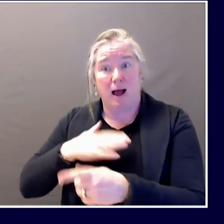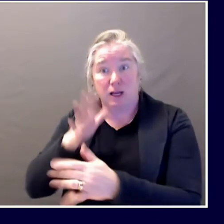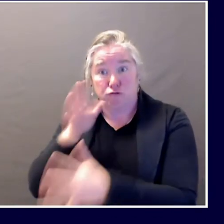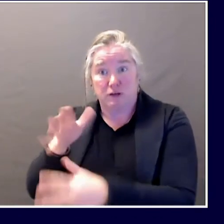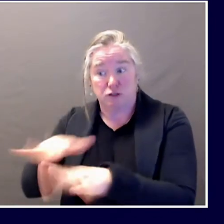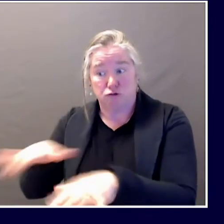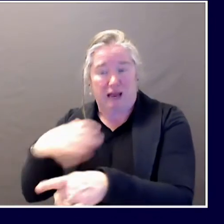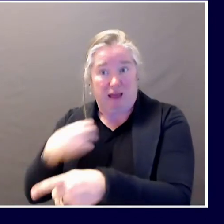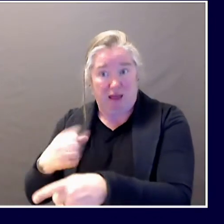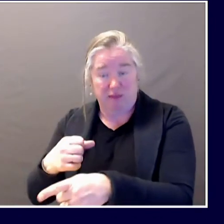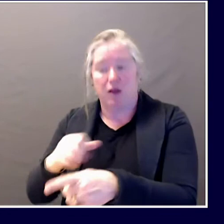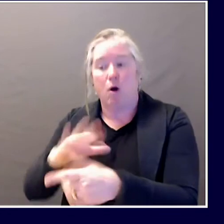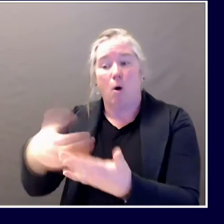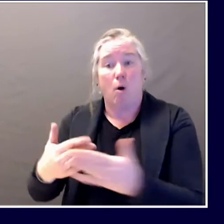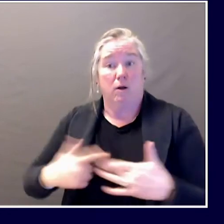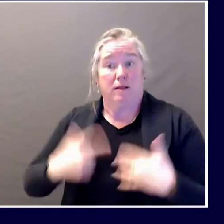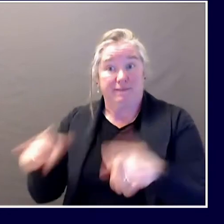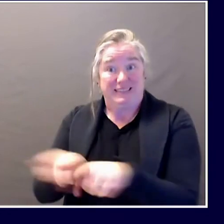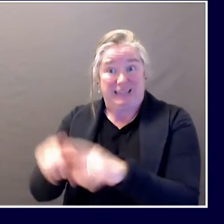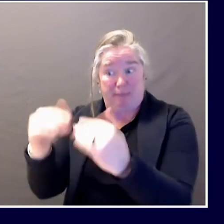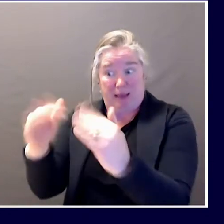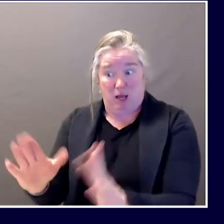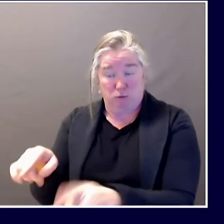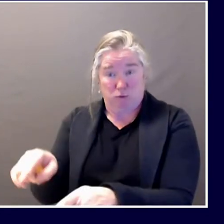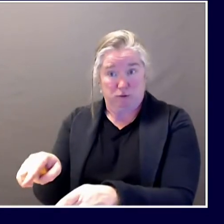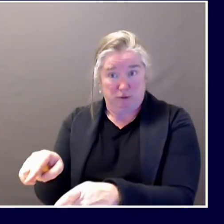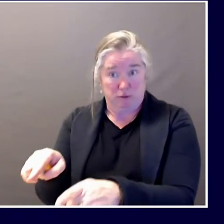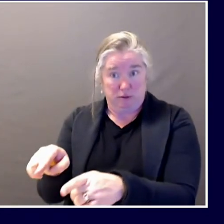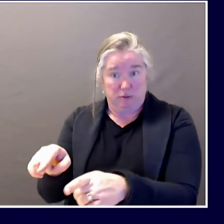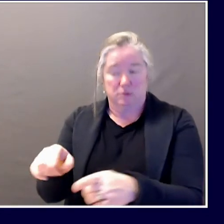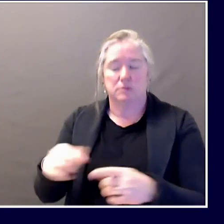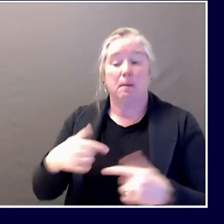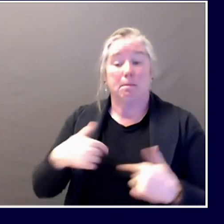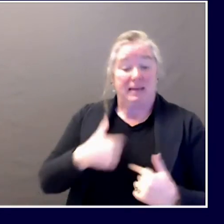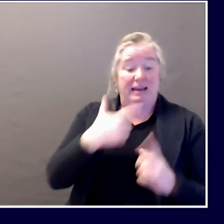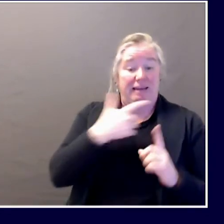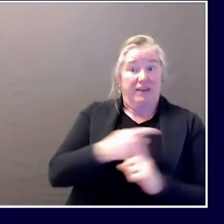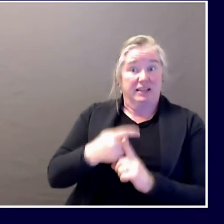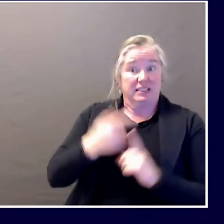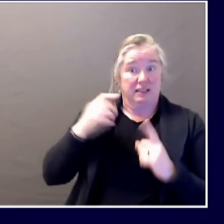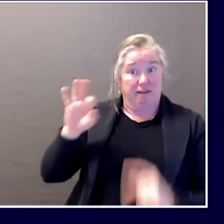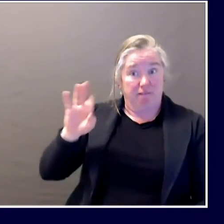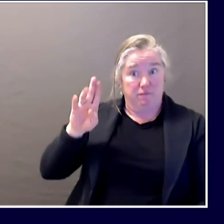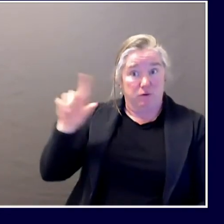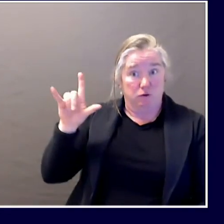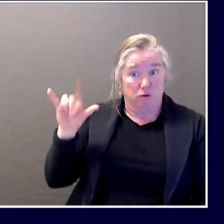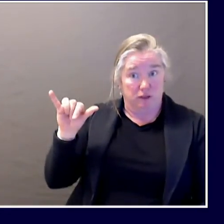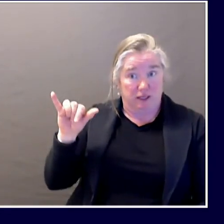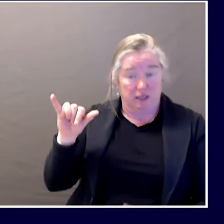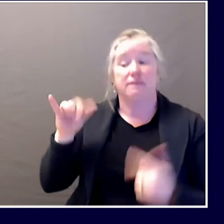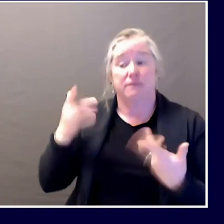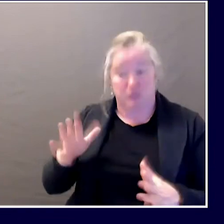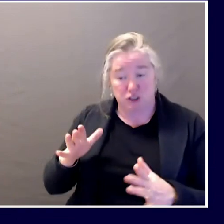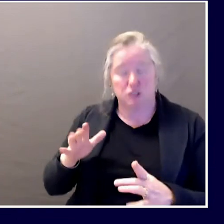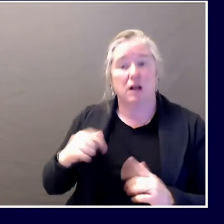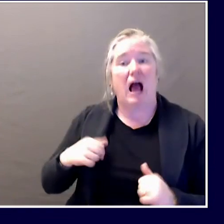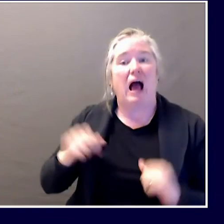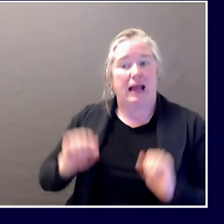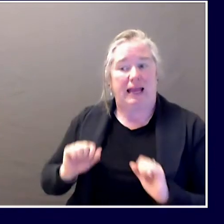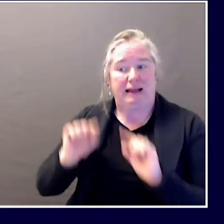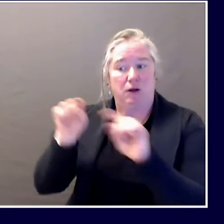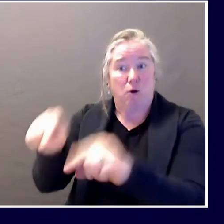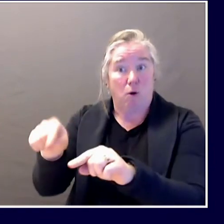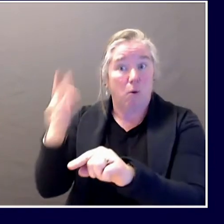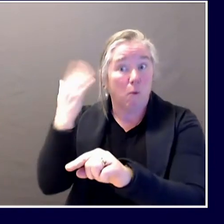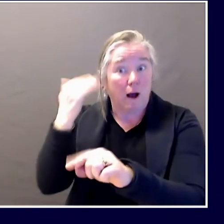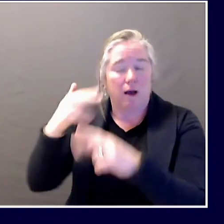household. That too is an activity that is thought to be at low risk. Now, what if the folks